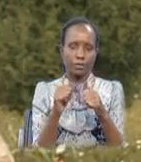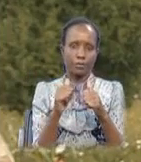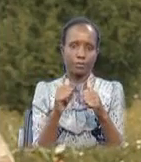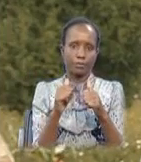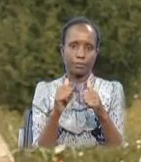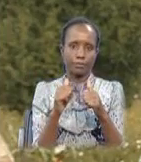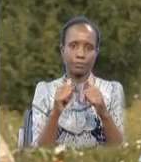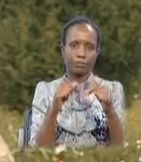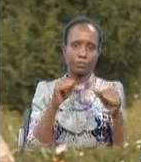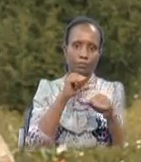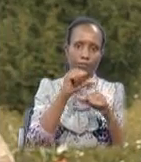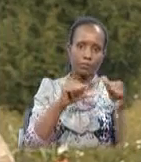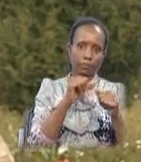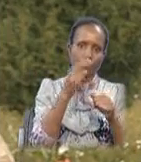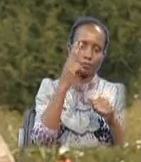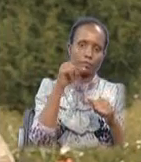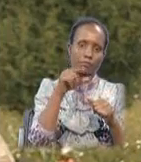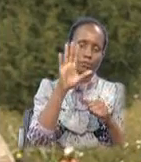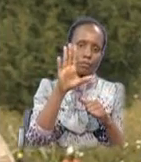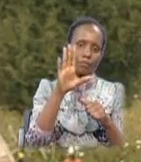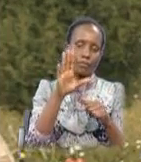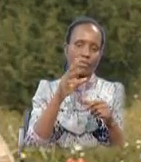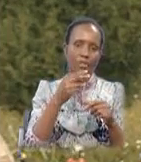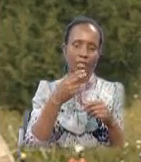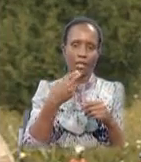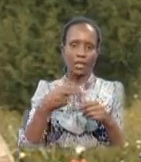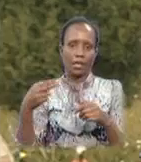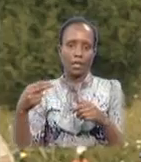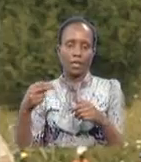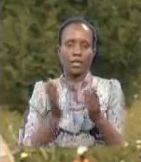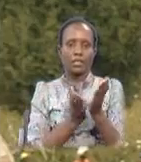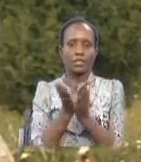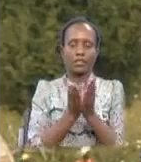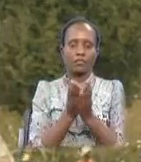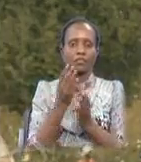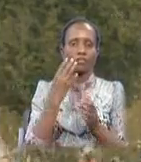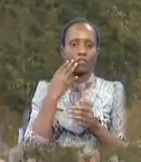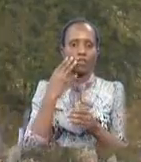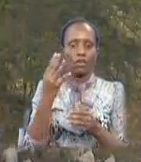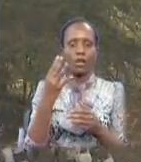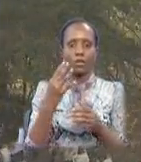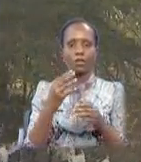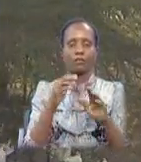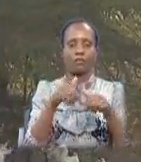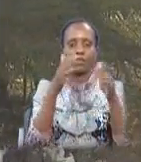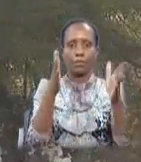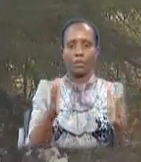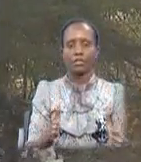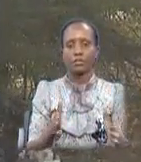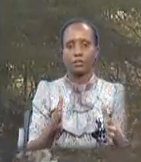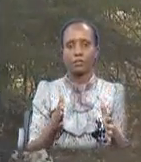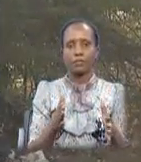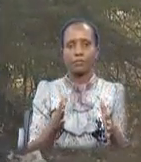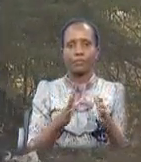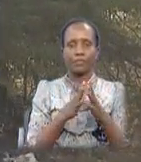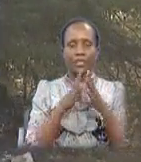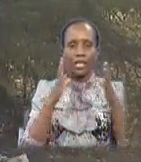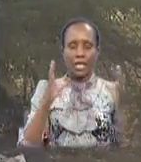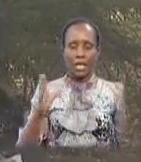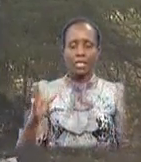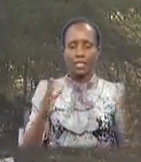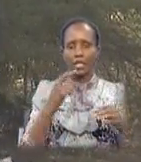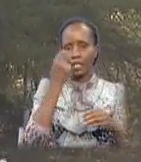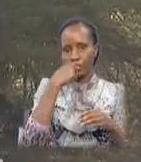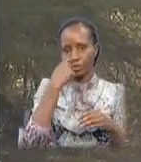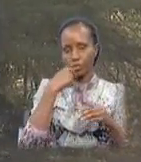about 2.45 hectares and serving over 3,400 farmers. The larger Kitui